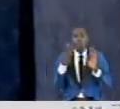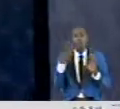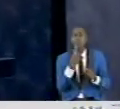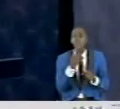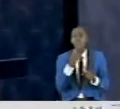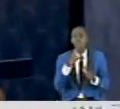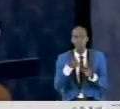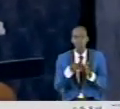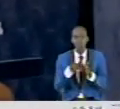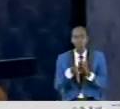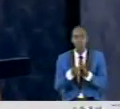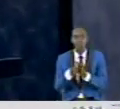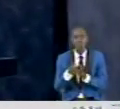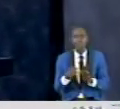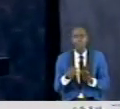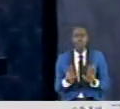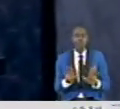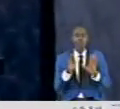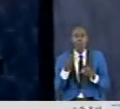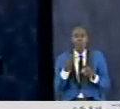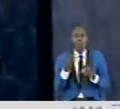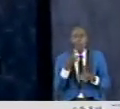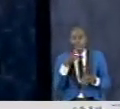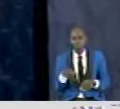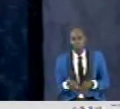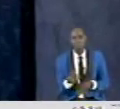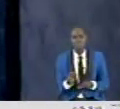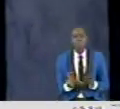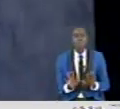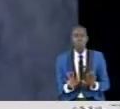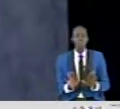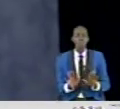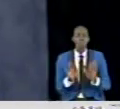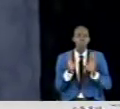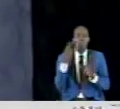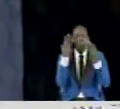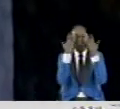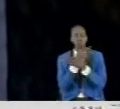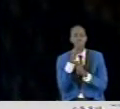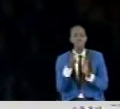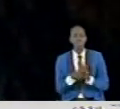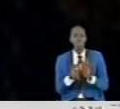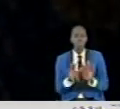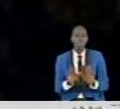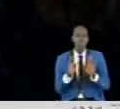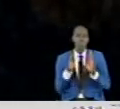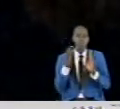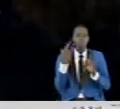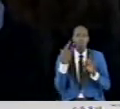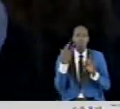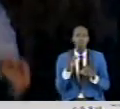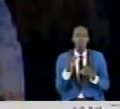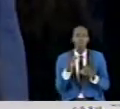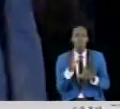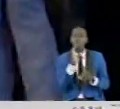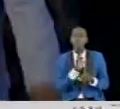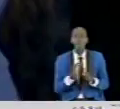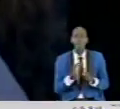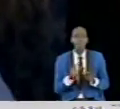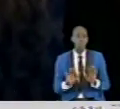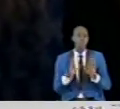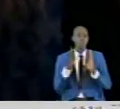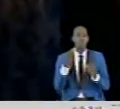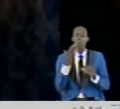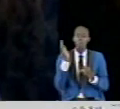fear evil fear of darkness fear for conscious sin fear of evil people